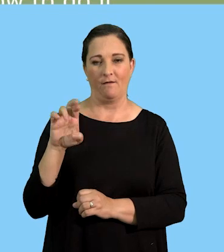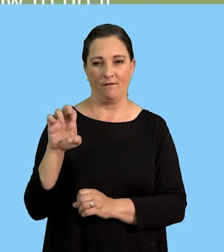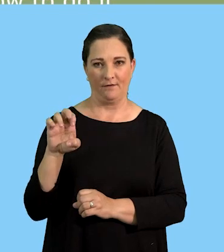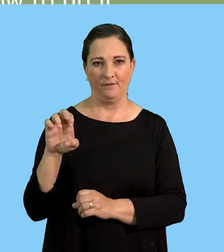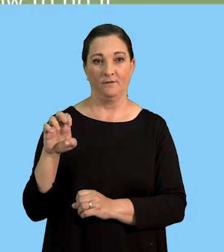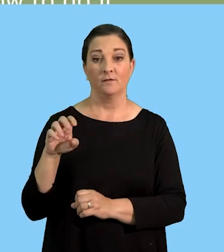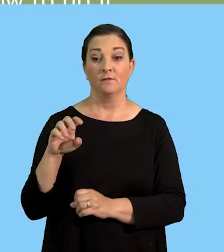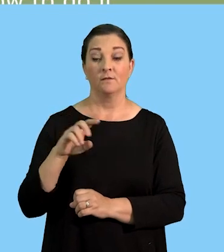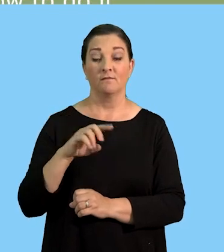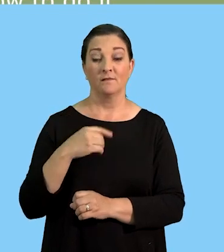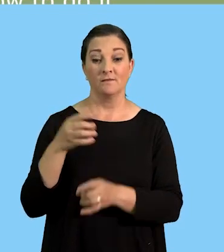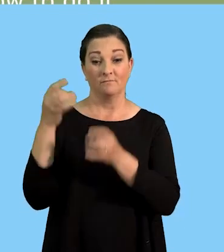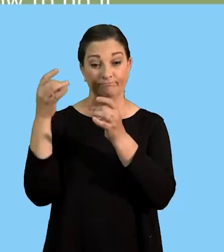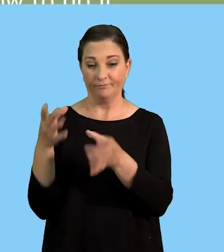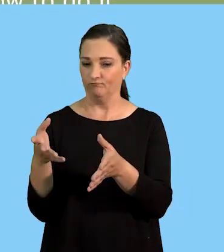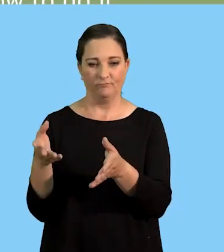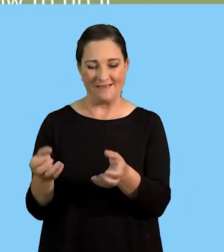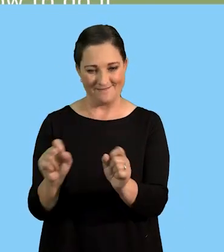fair.